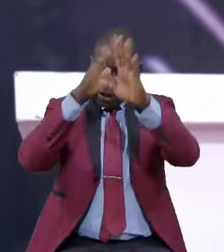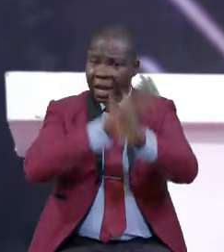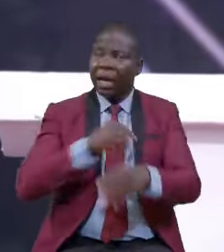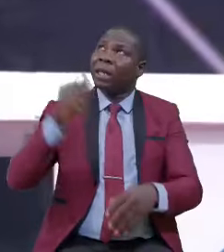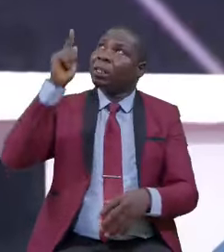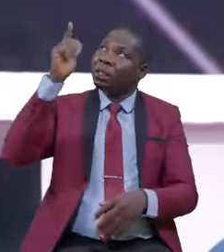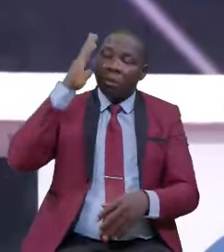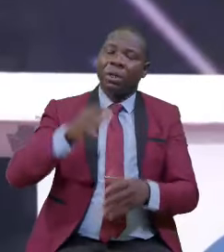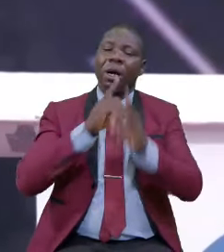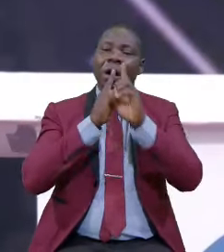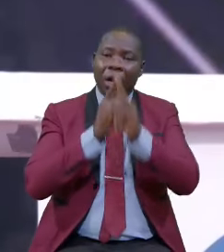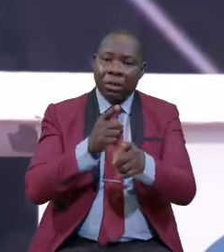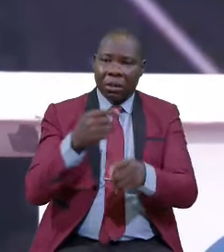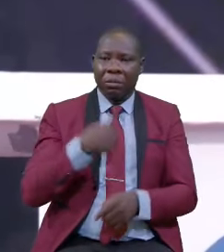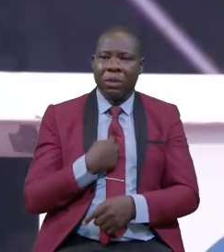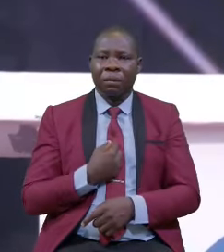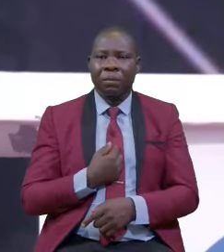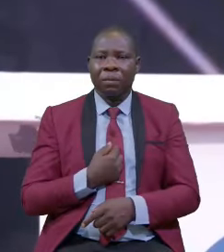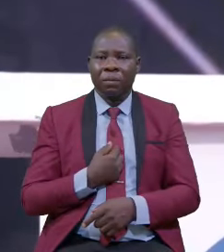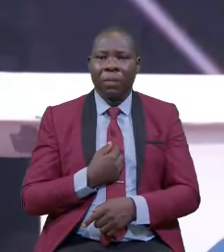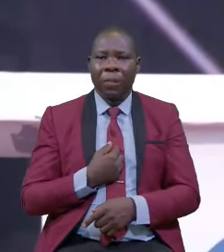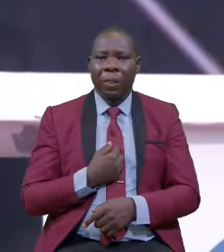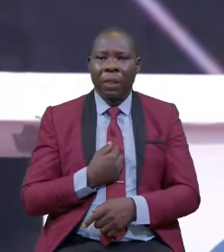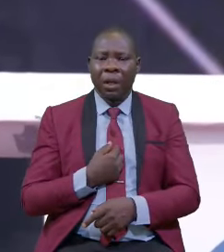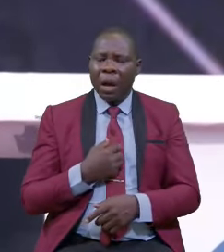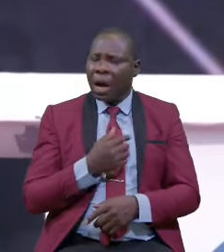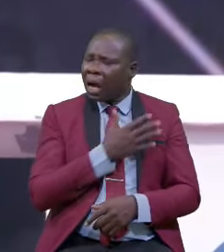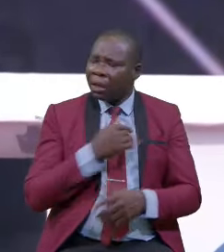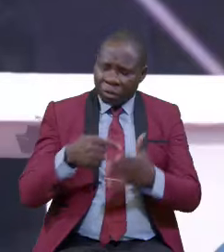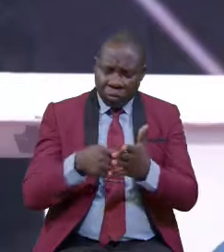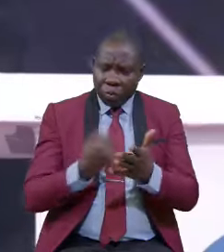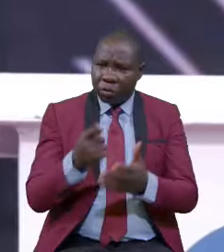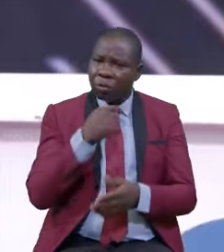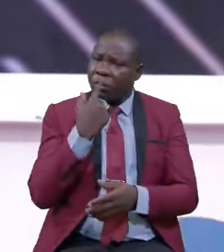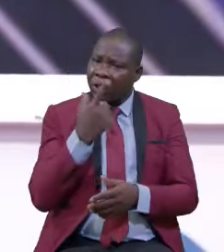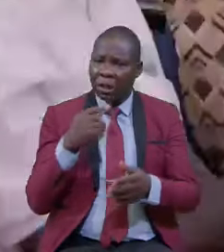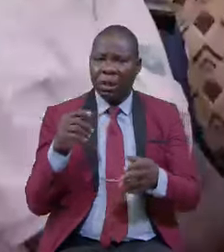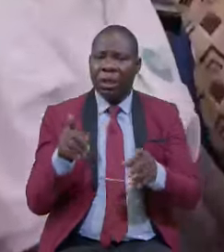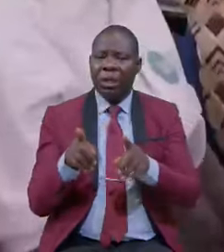Yeah. And you know, once you say it like that, the test will come.